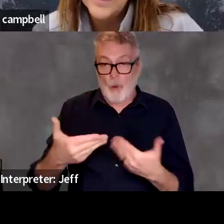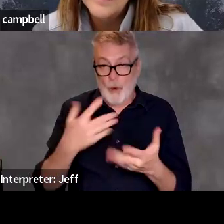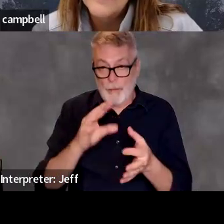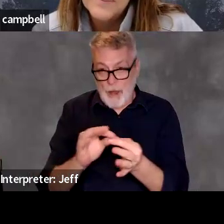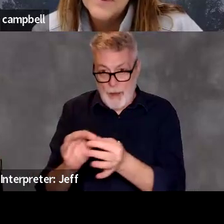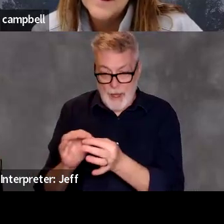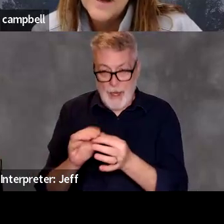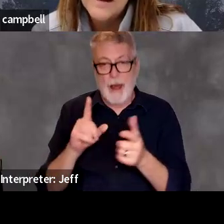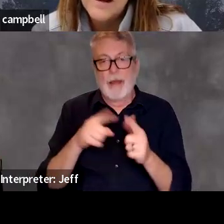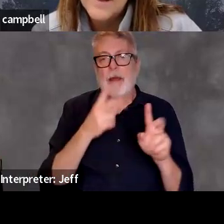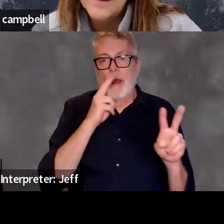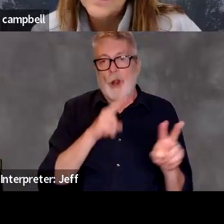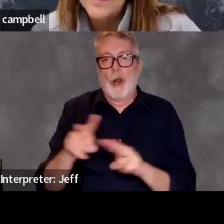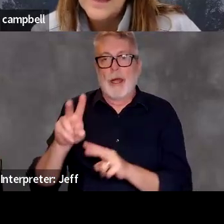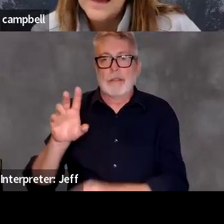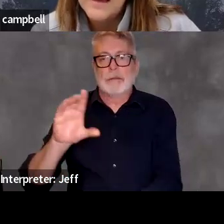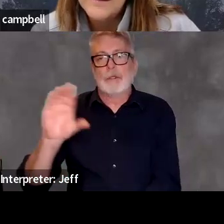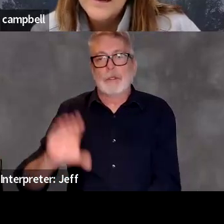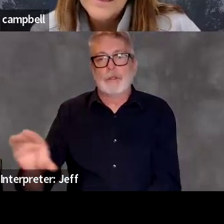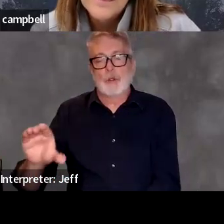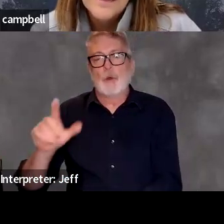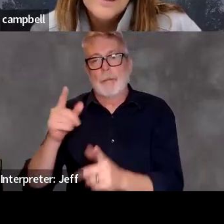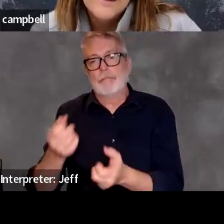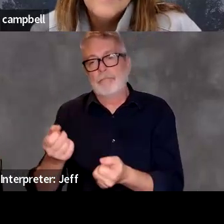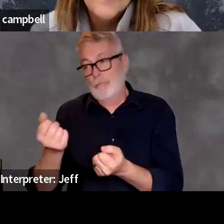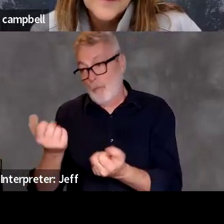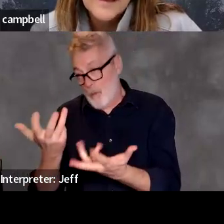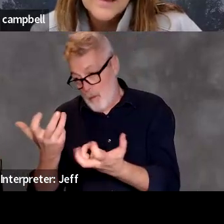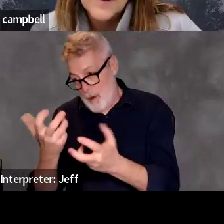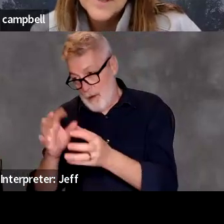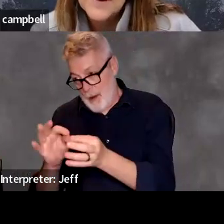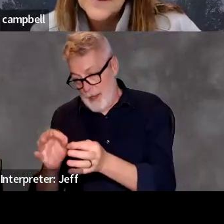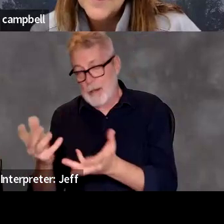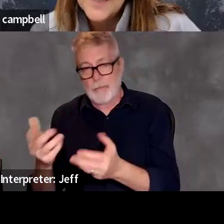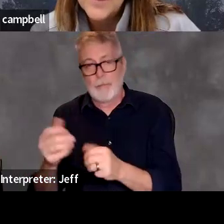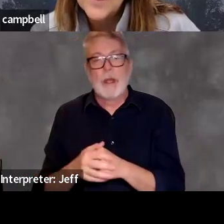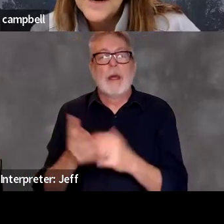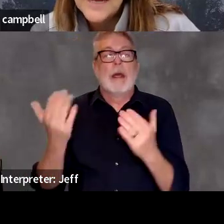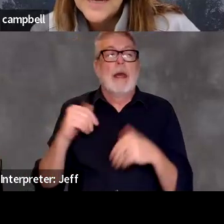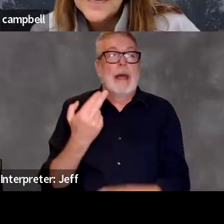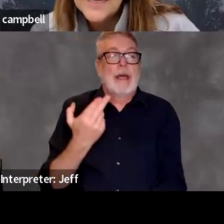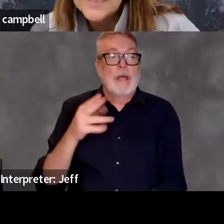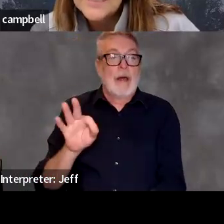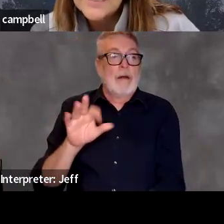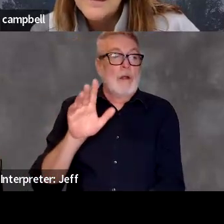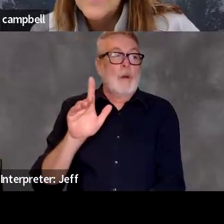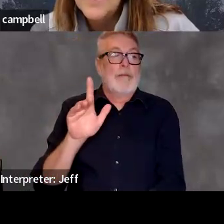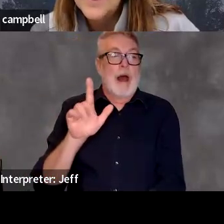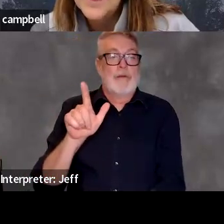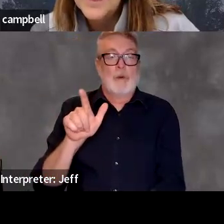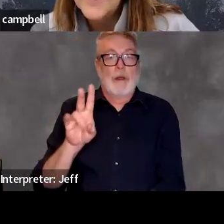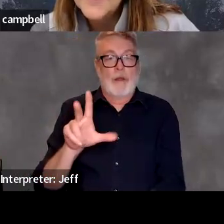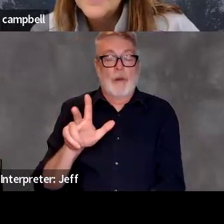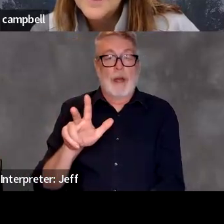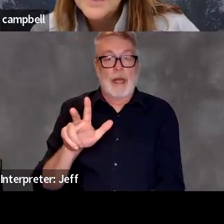go online, and if people want to make a comment online, they can. House File 2523 is a